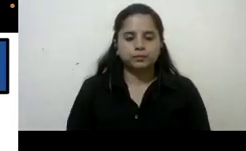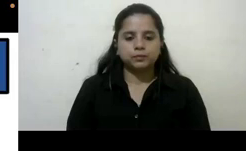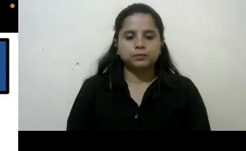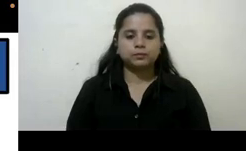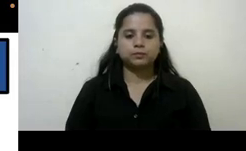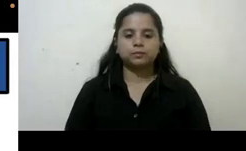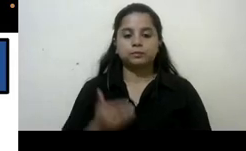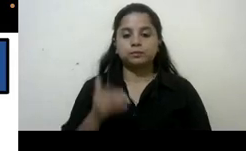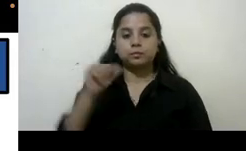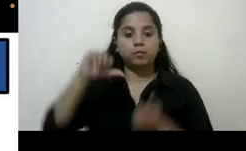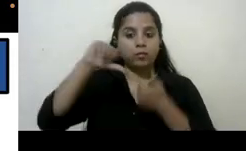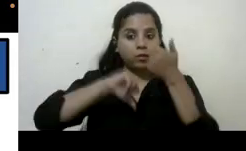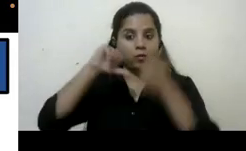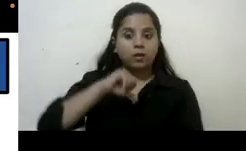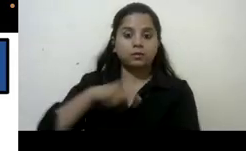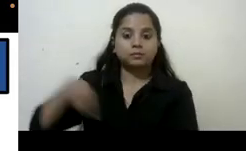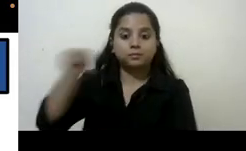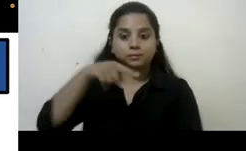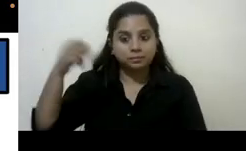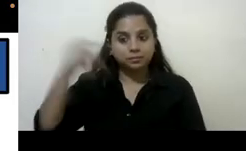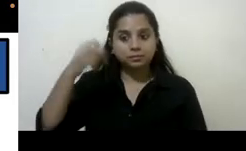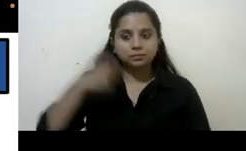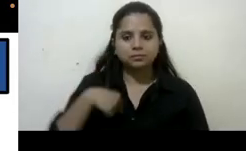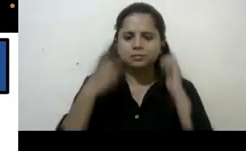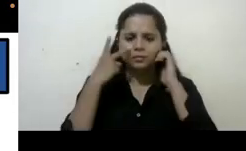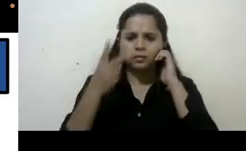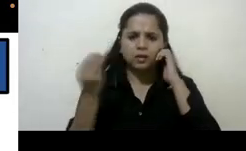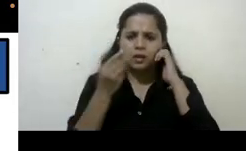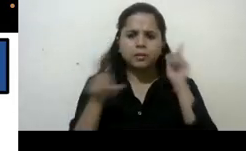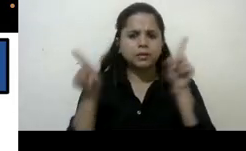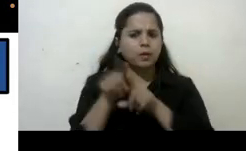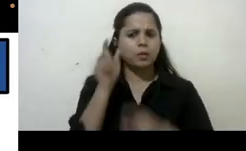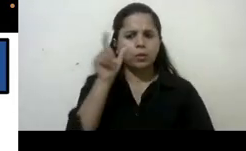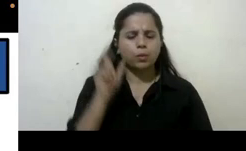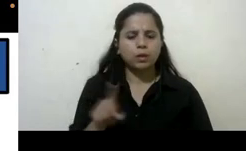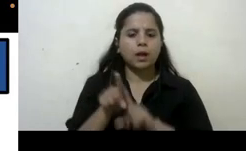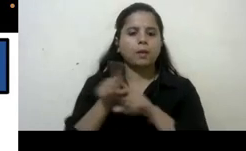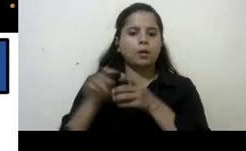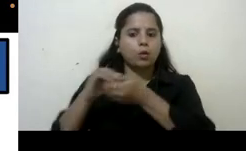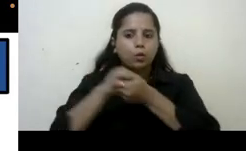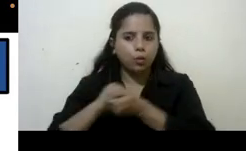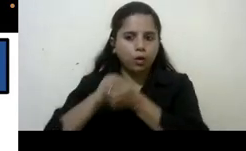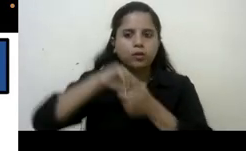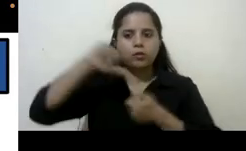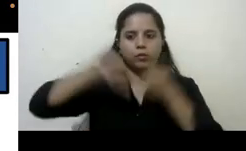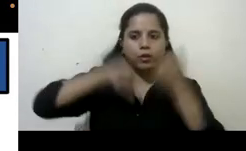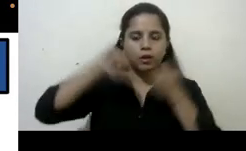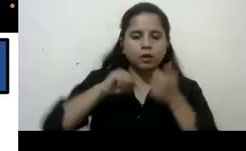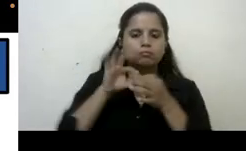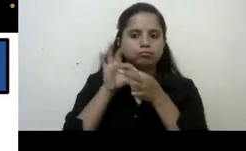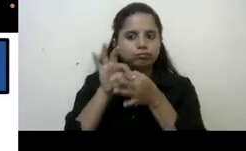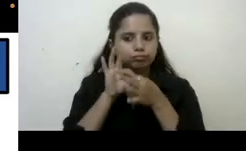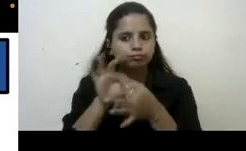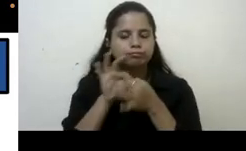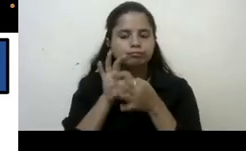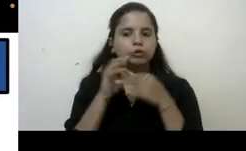From your feedback in the chat box, I can see some common words. For example, collaboration, feedback, building relationship.